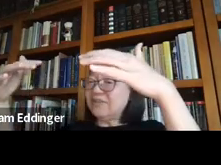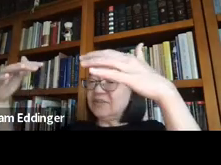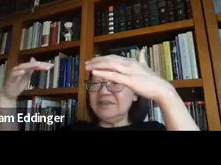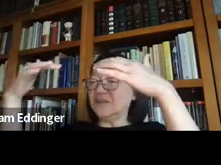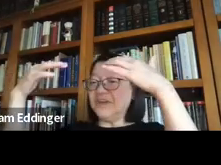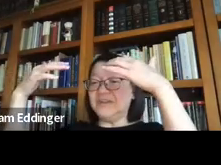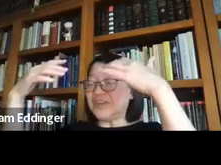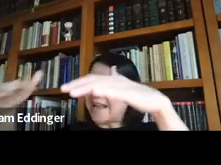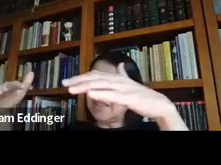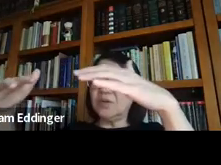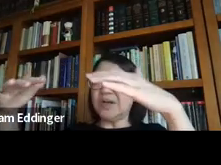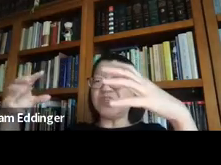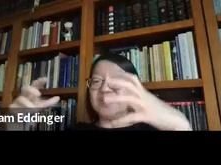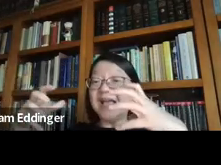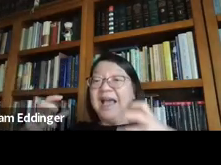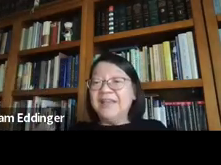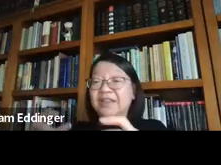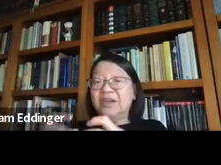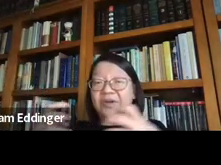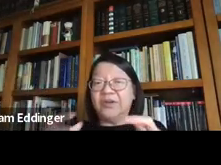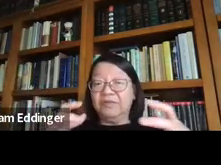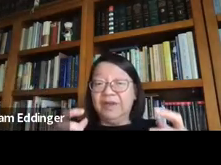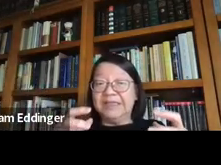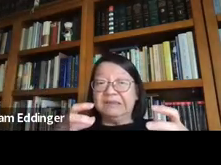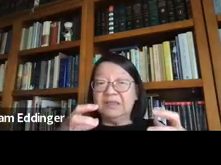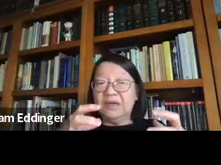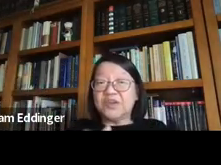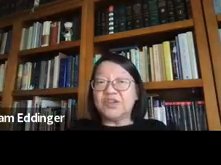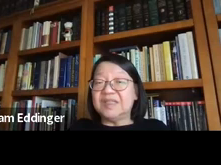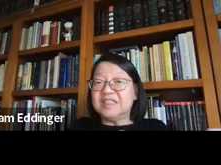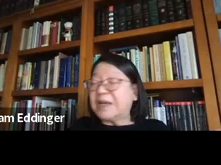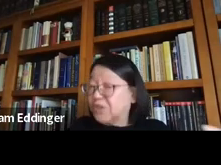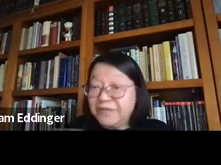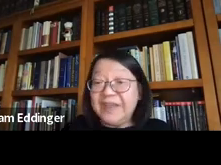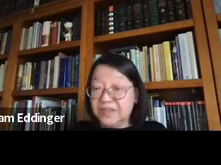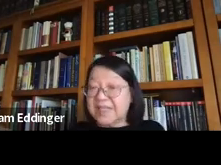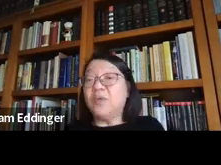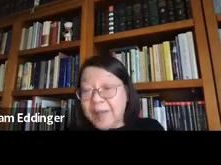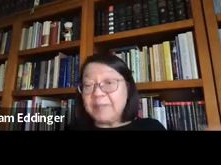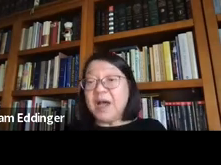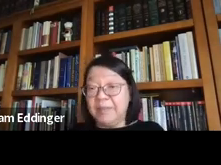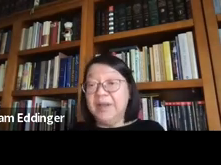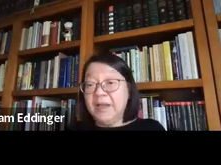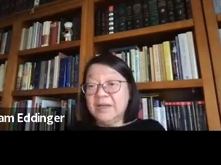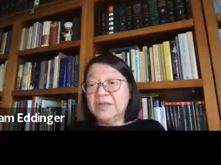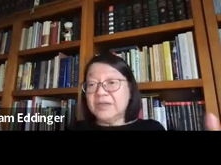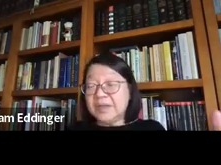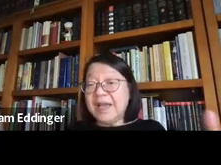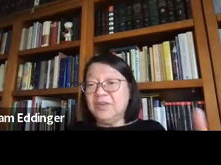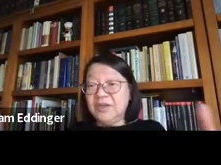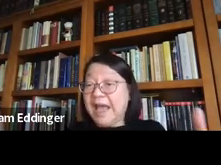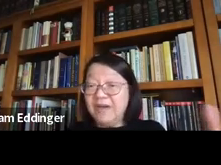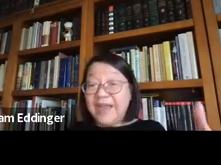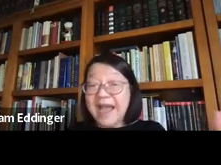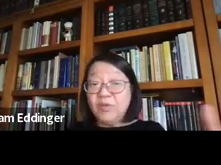or there are tactical questions, and then there are really questions in special fields that will pop up. So